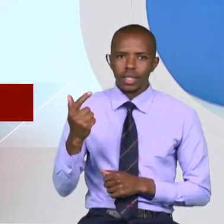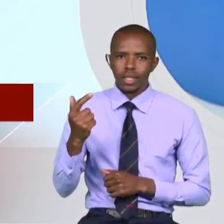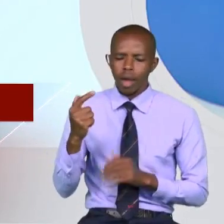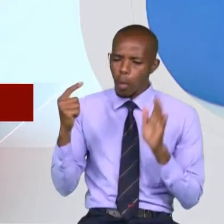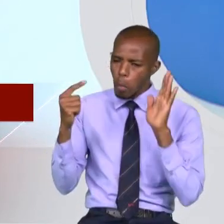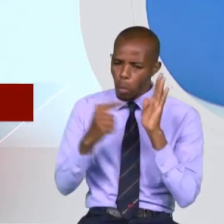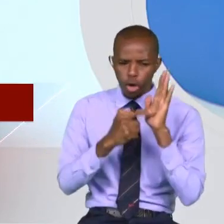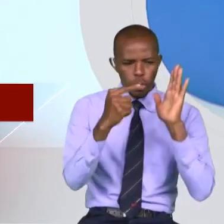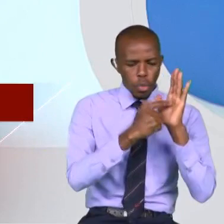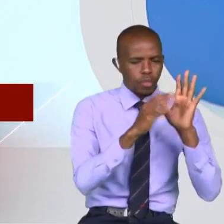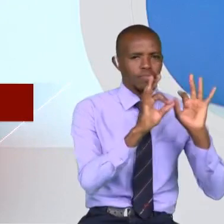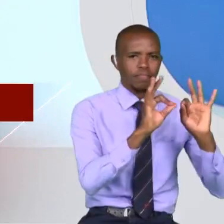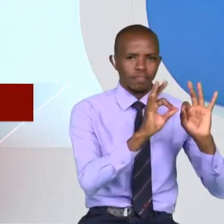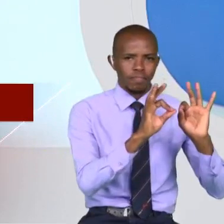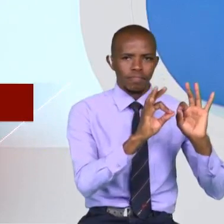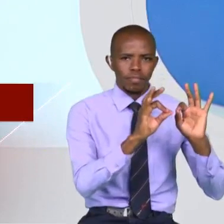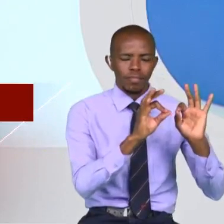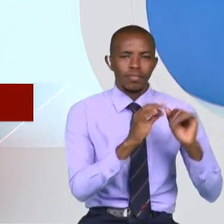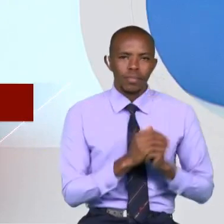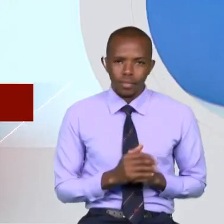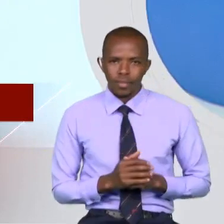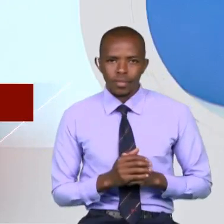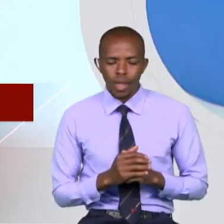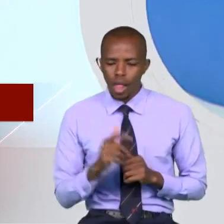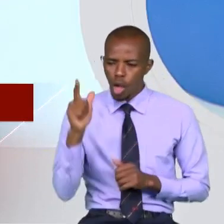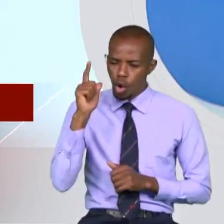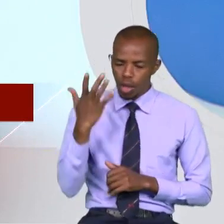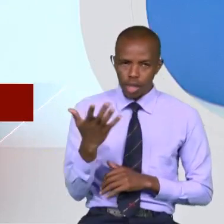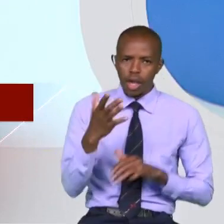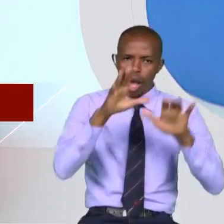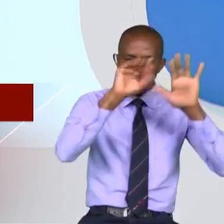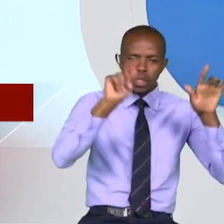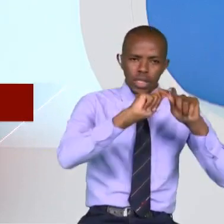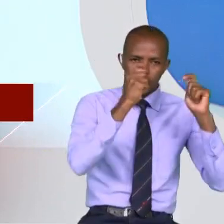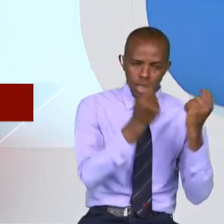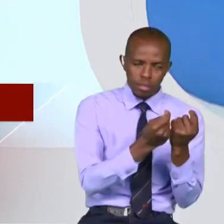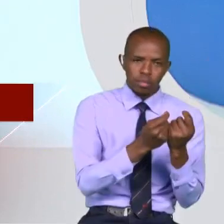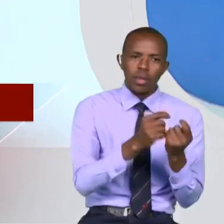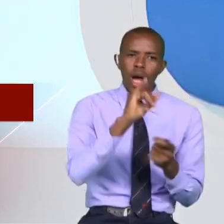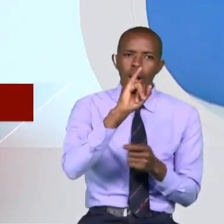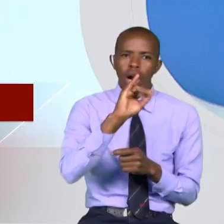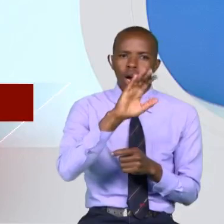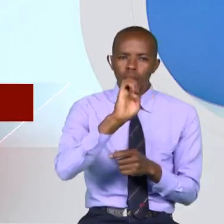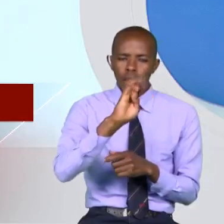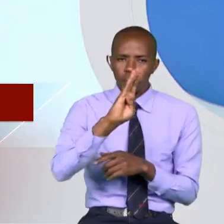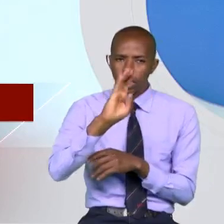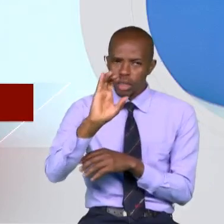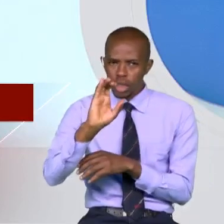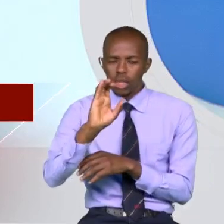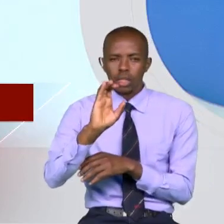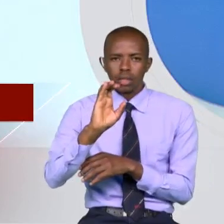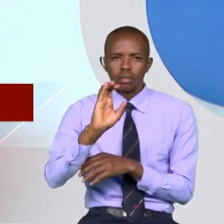points, made by the appellants. Yeah. The president's team, the IBC, the